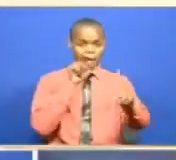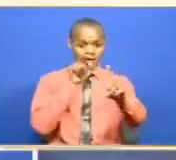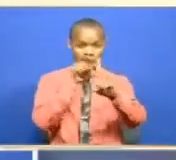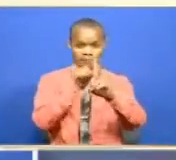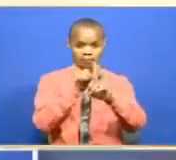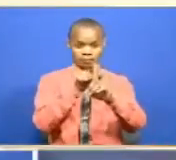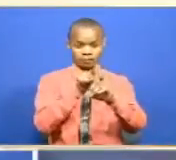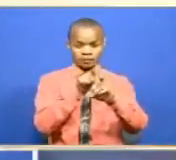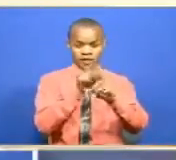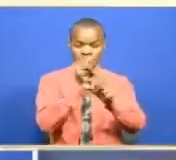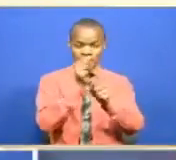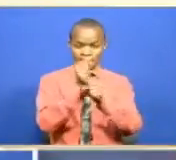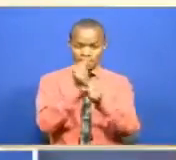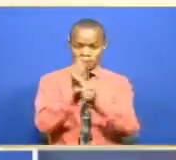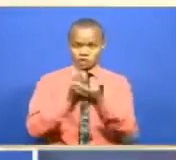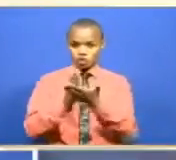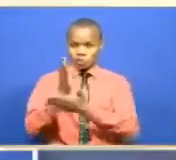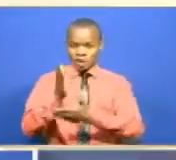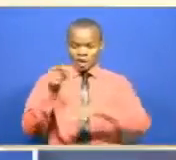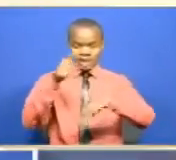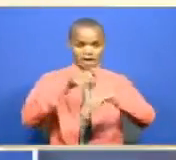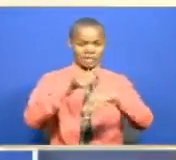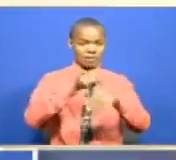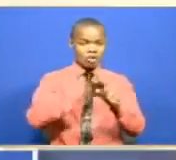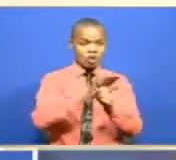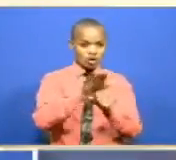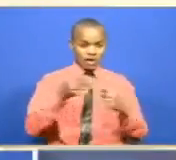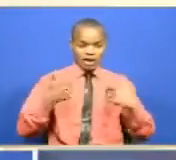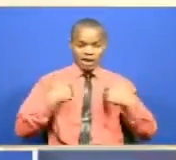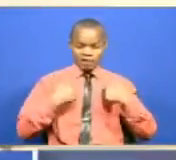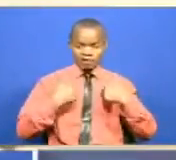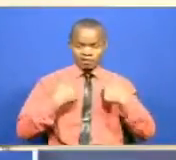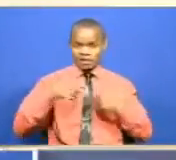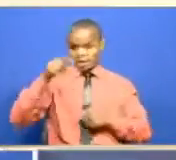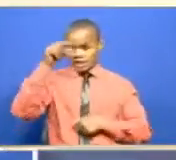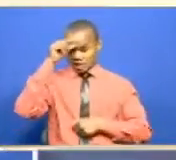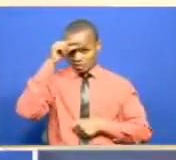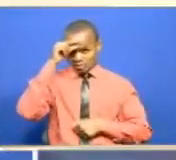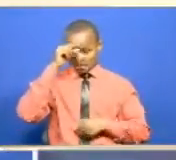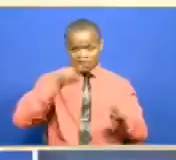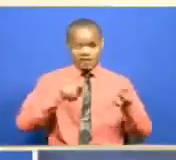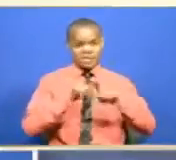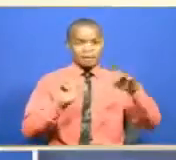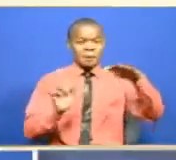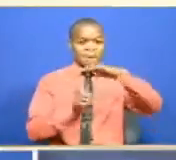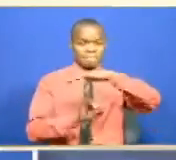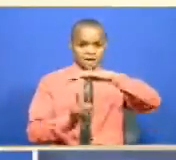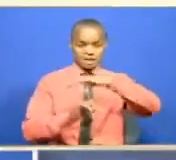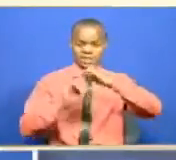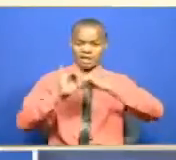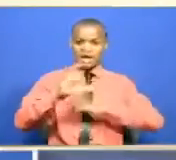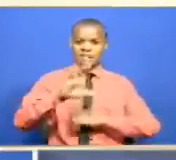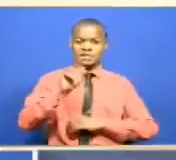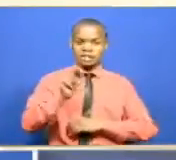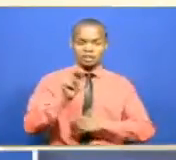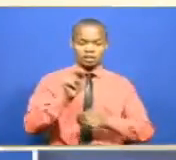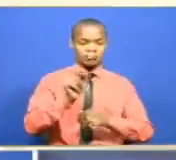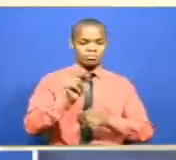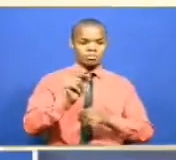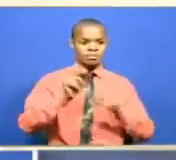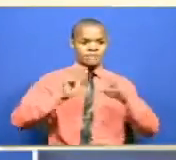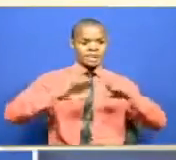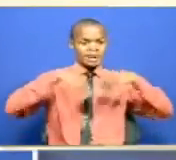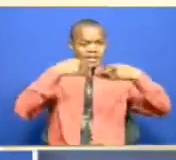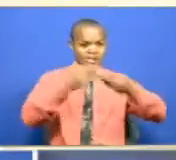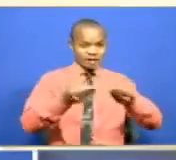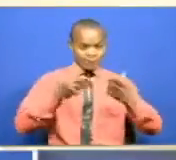able to ensure that even during this time of COVID, as government and as a ministry, we're really providing the Kenyans with the services that